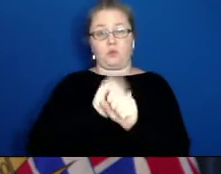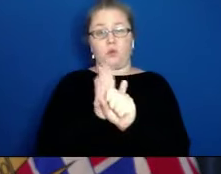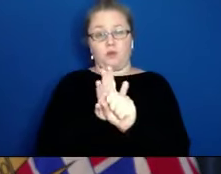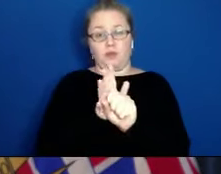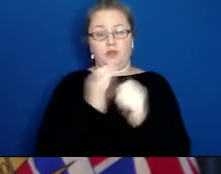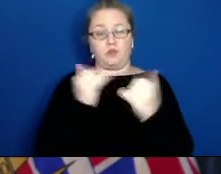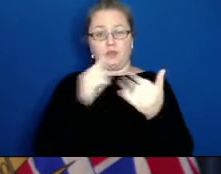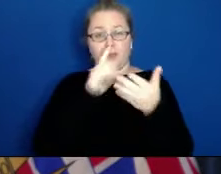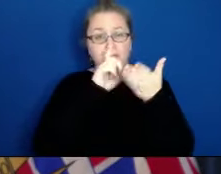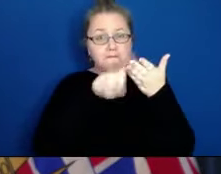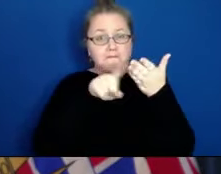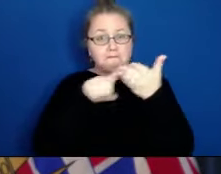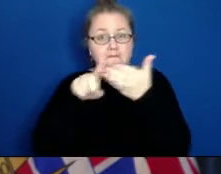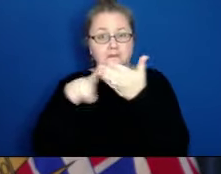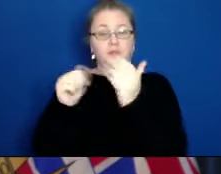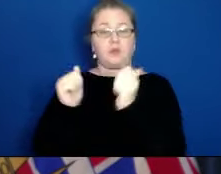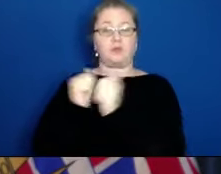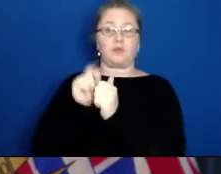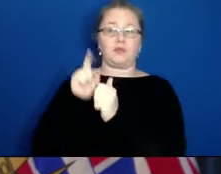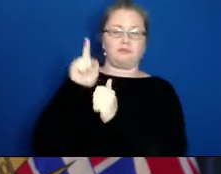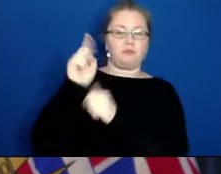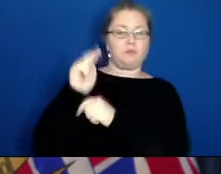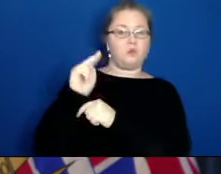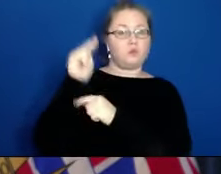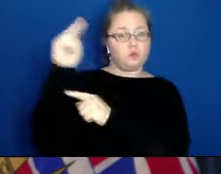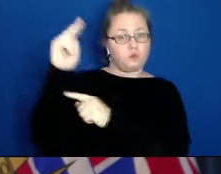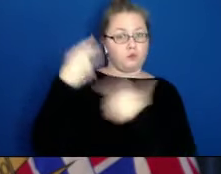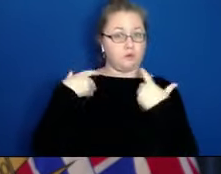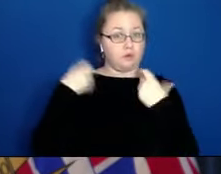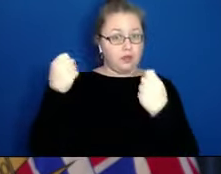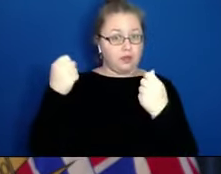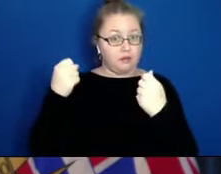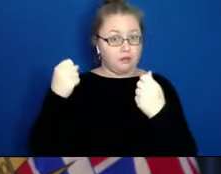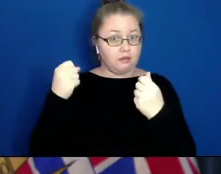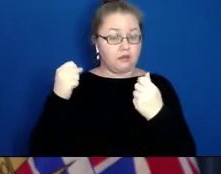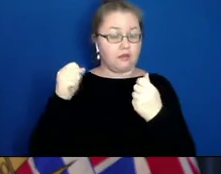and the investigation with Northern Health